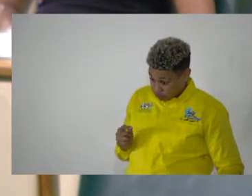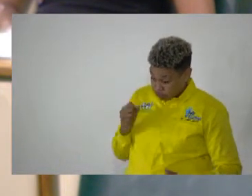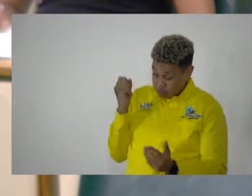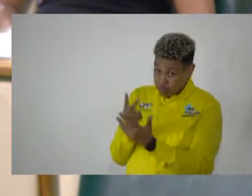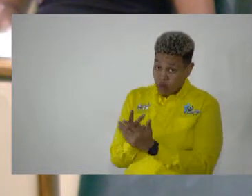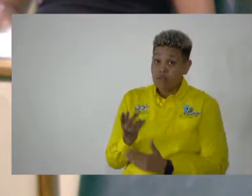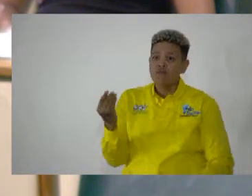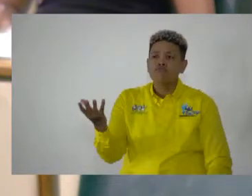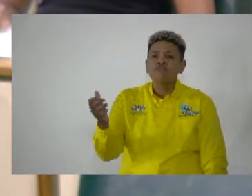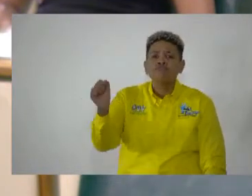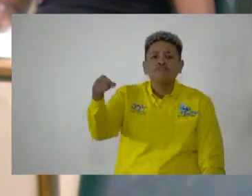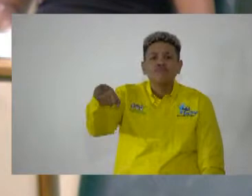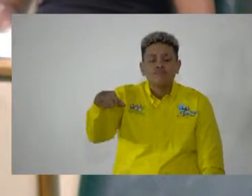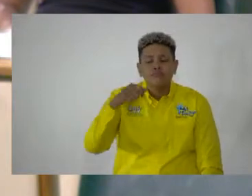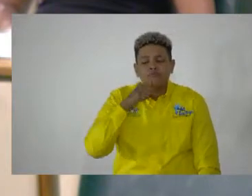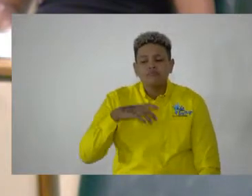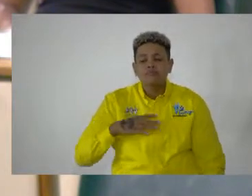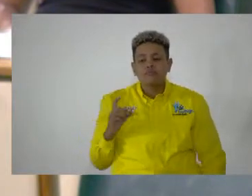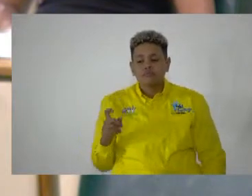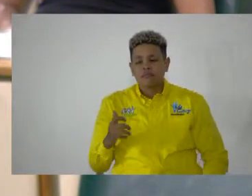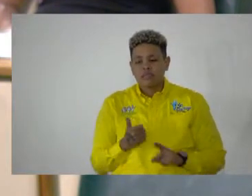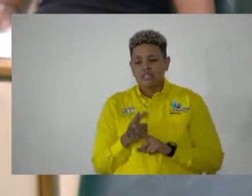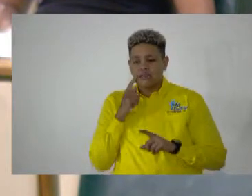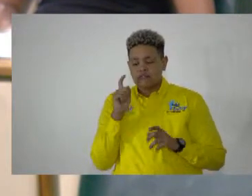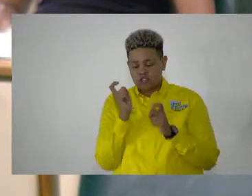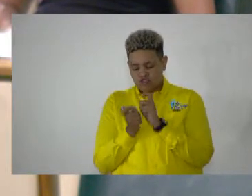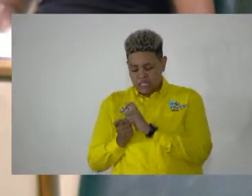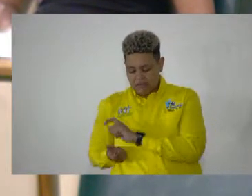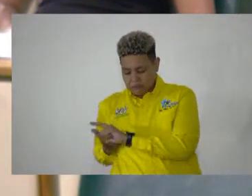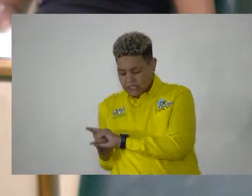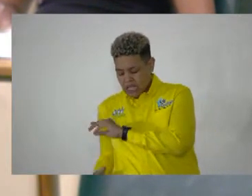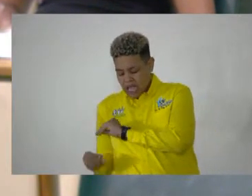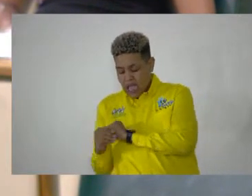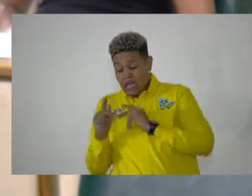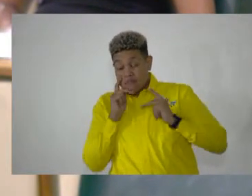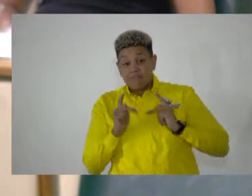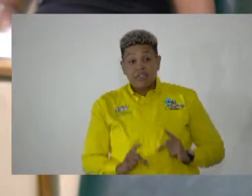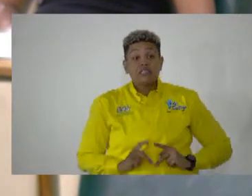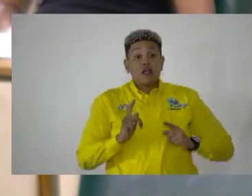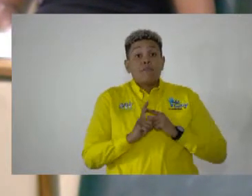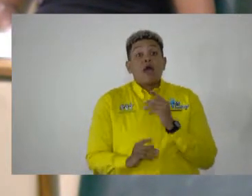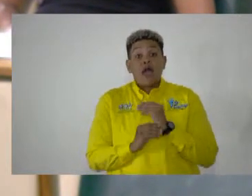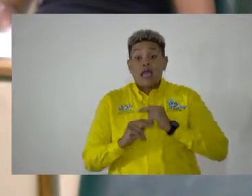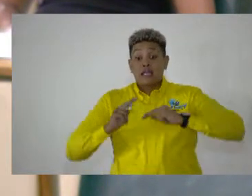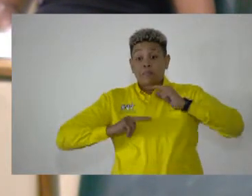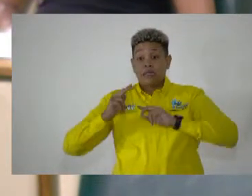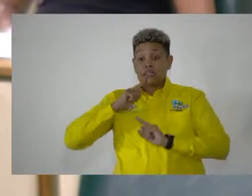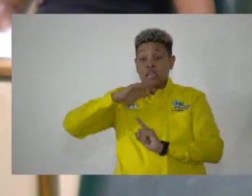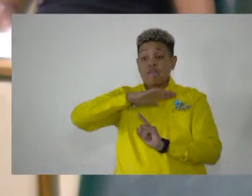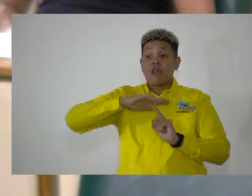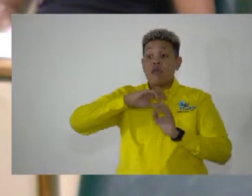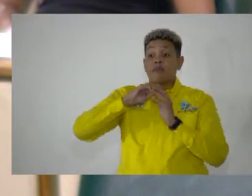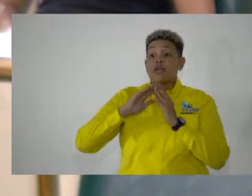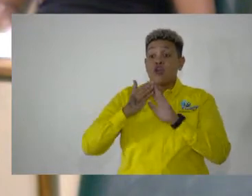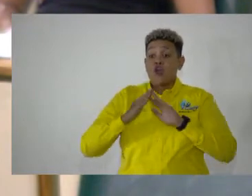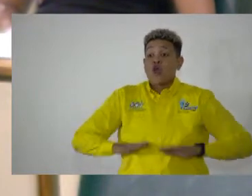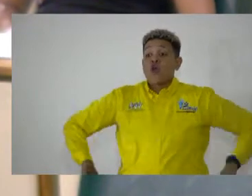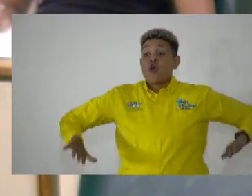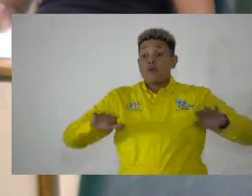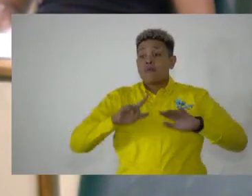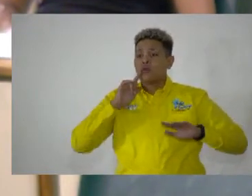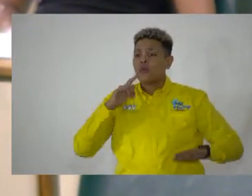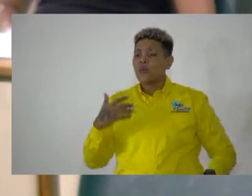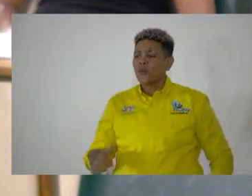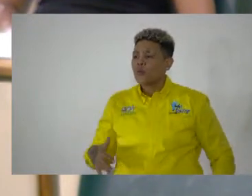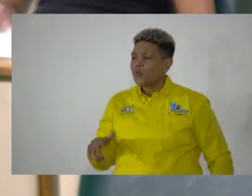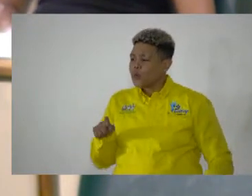approvals granted. Madam Speaker, the transformation of the physical and built environment in communities play